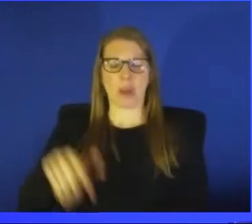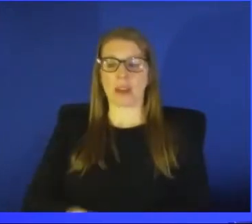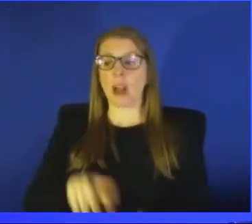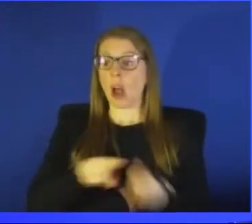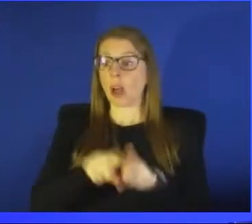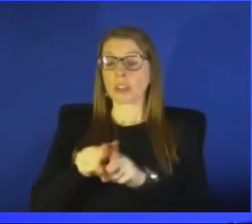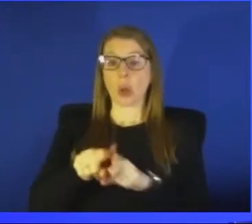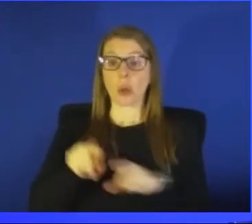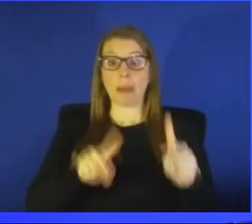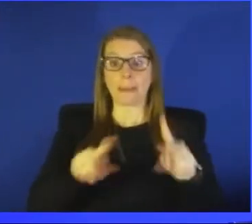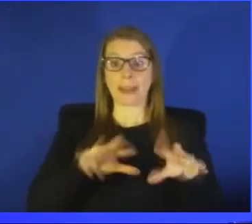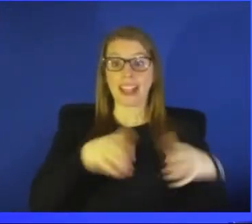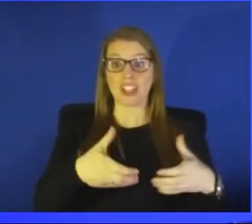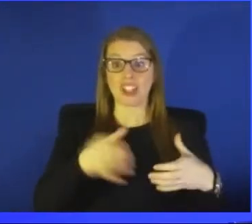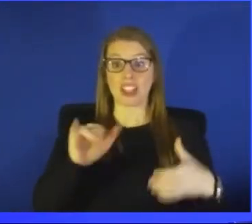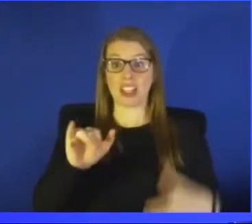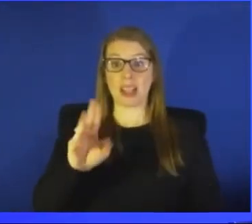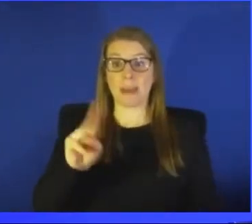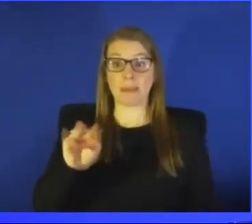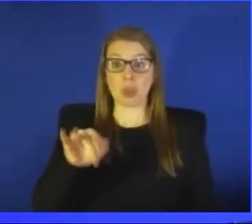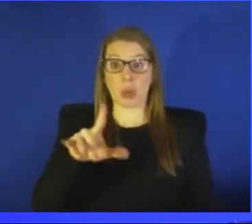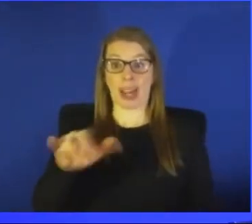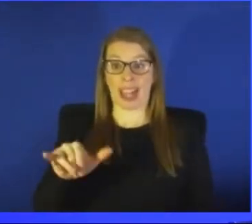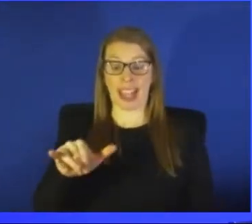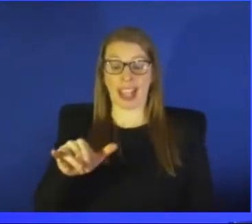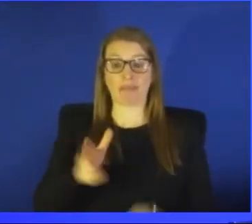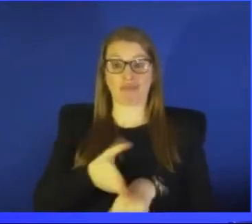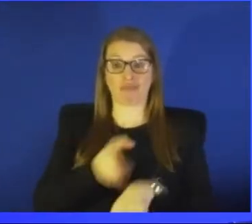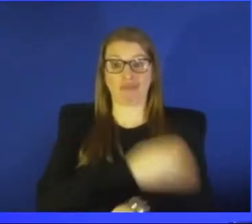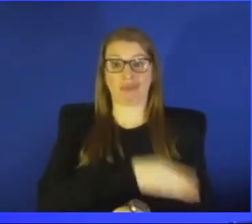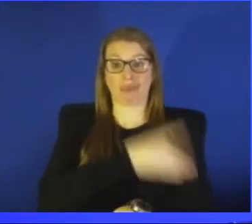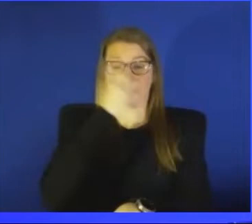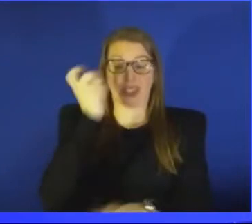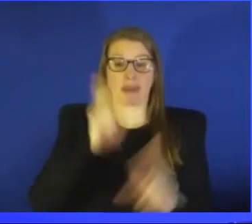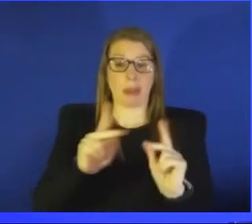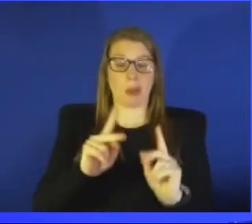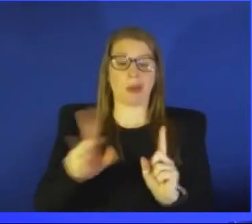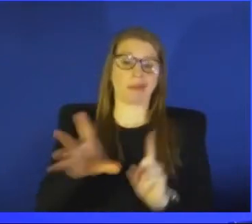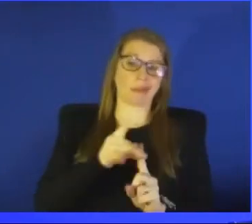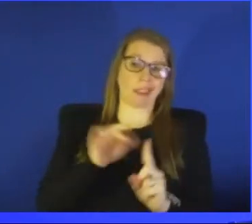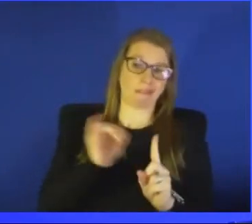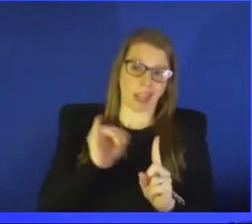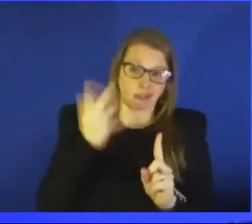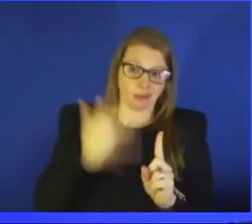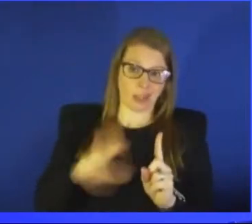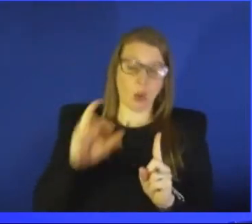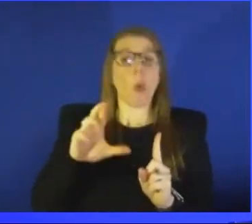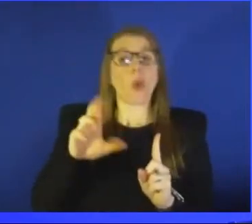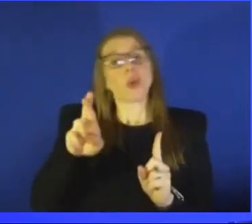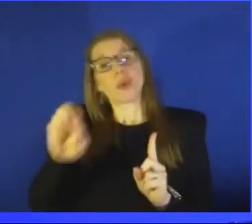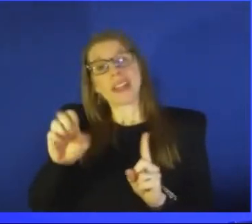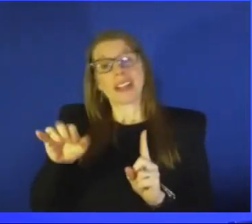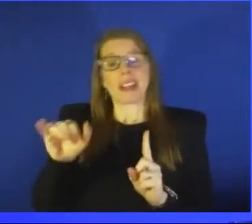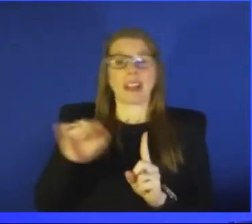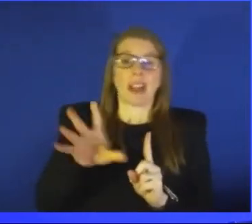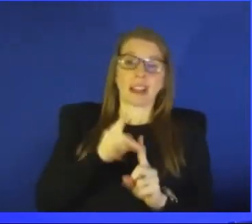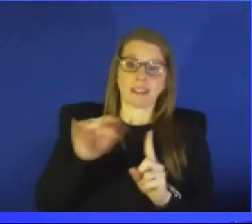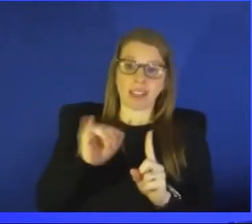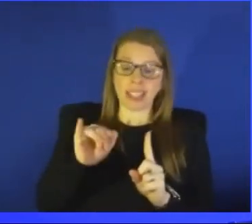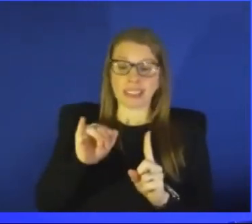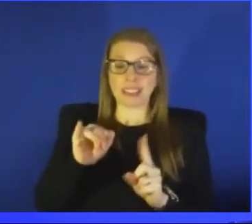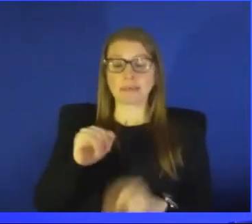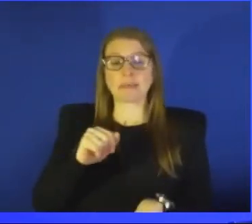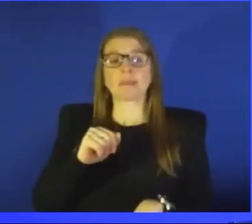getting vaccinated and infected or reinfected, things of that nature. But a lot of it has to do with the